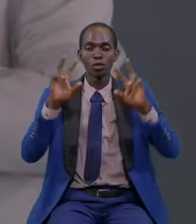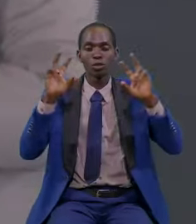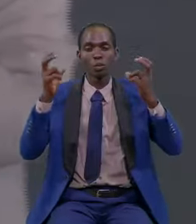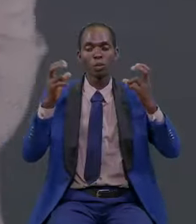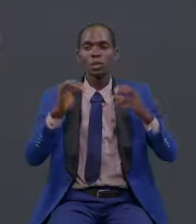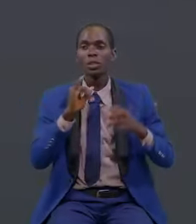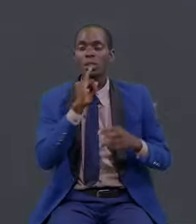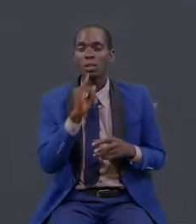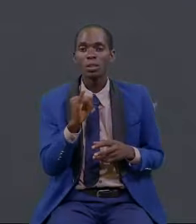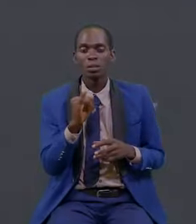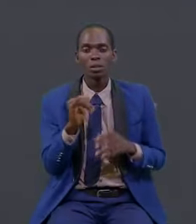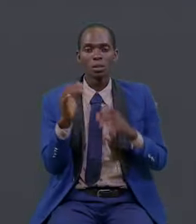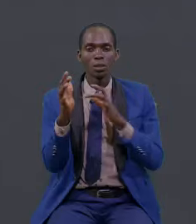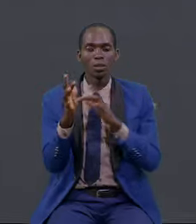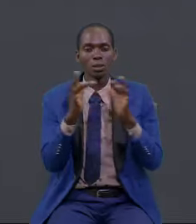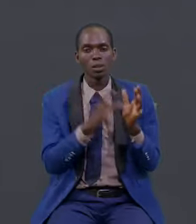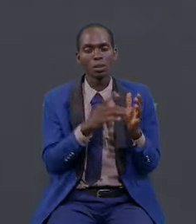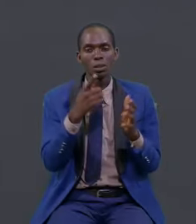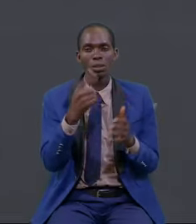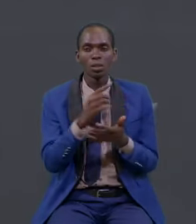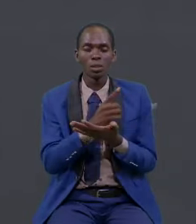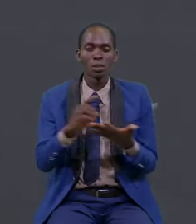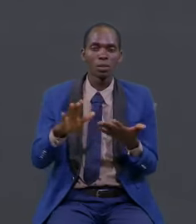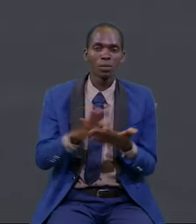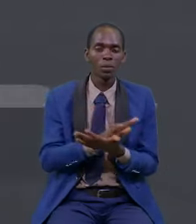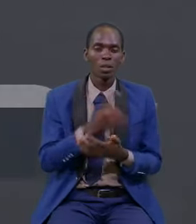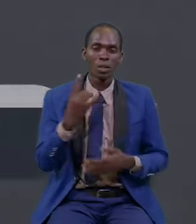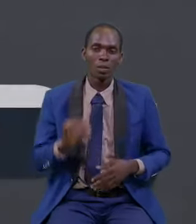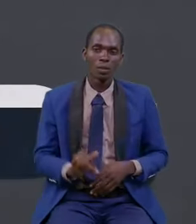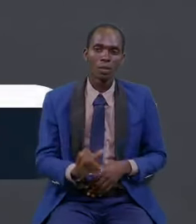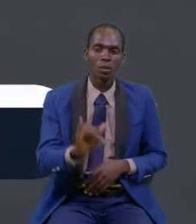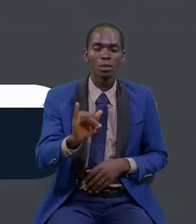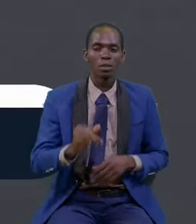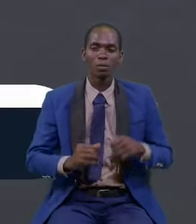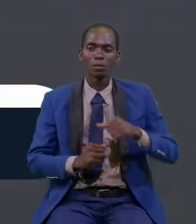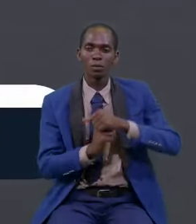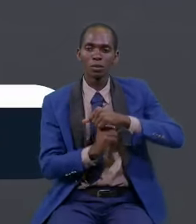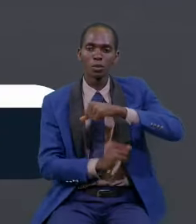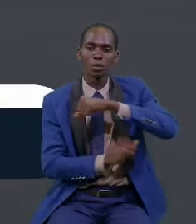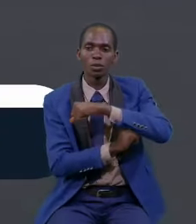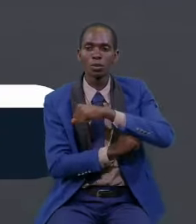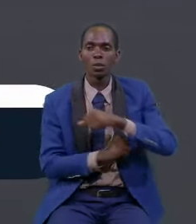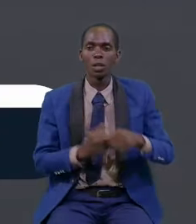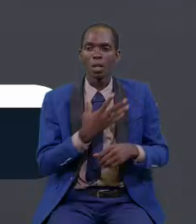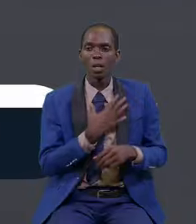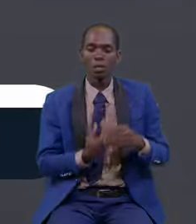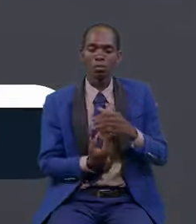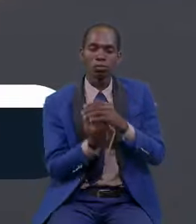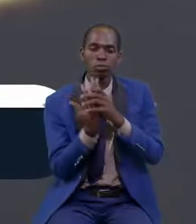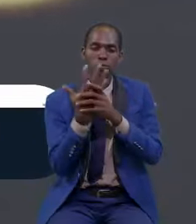divine, everlasting foundation and fountain. We're looking at 1